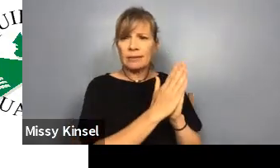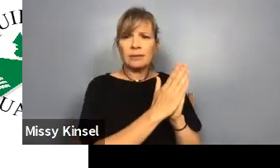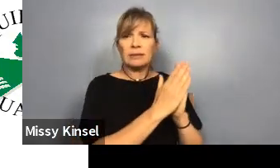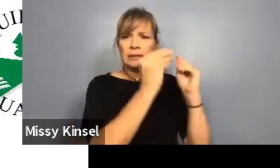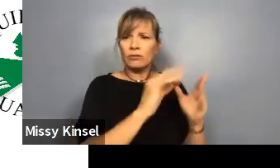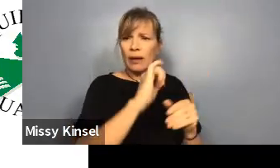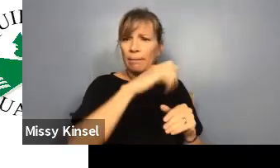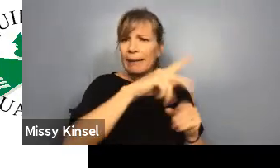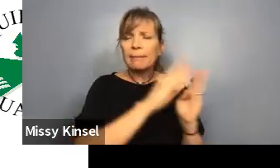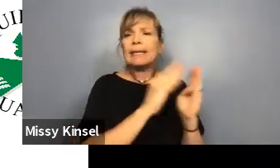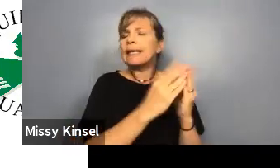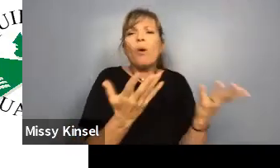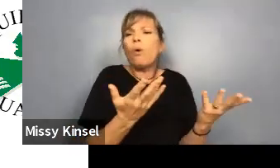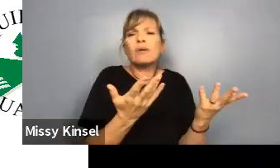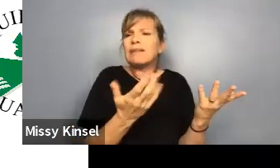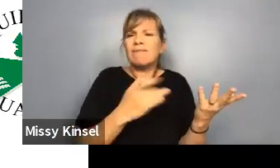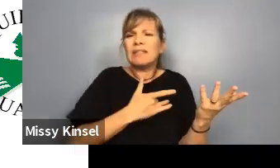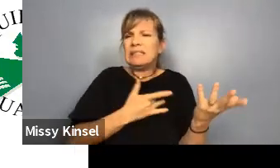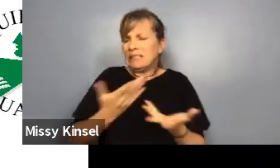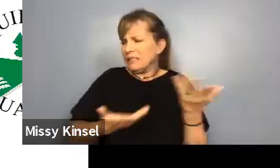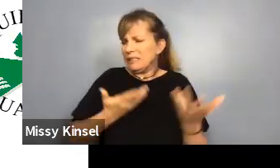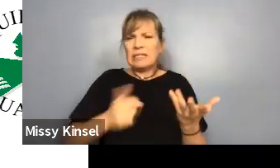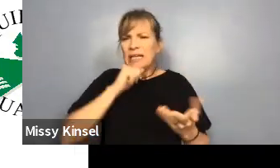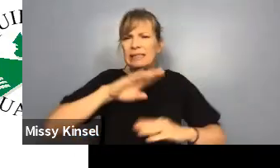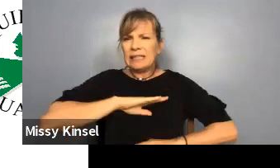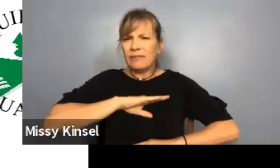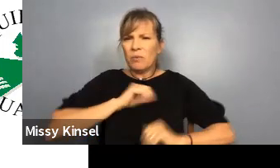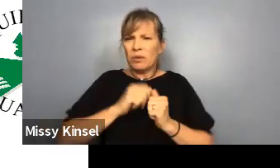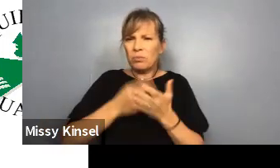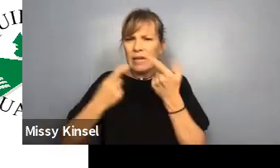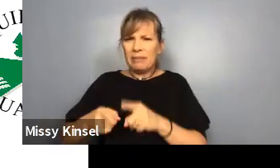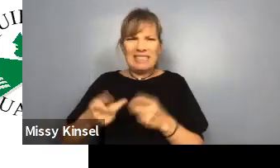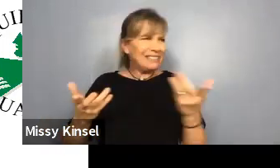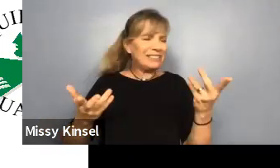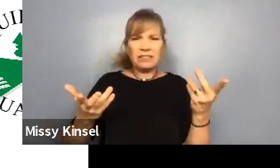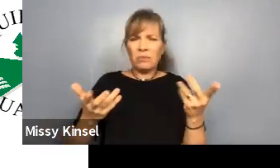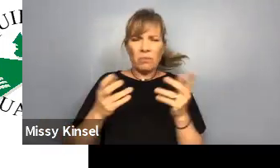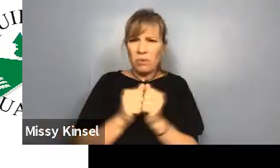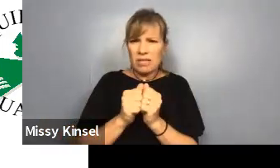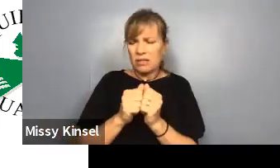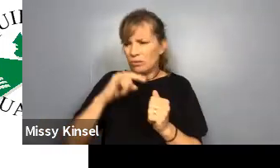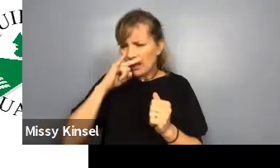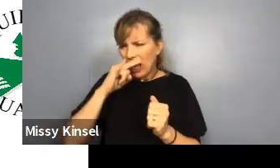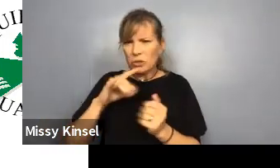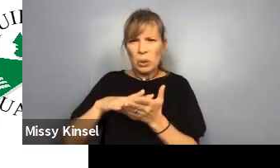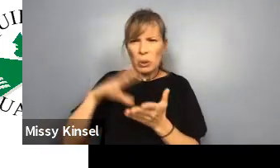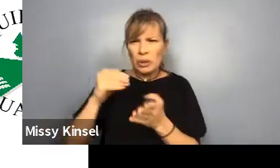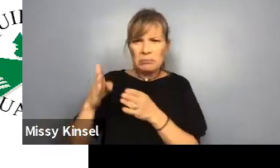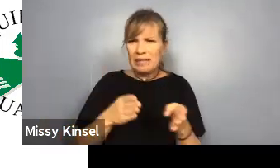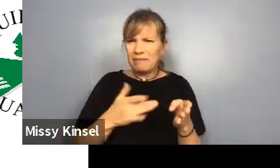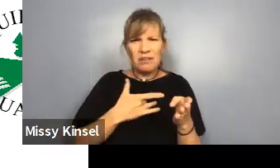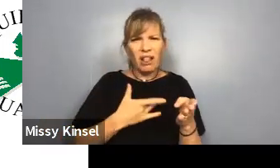if you're just not satisfied with what's going on, you know, with your child's learning plan